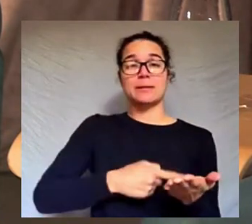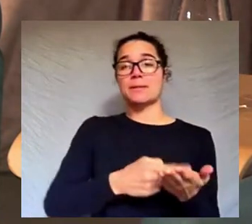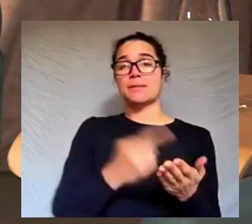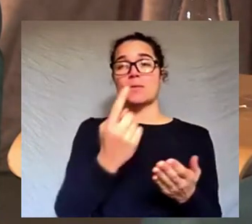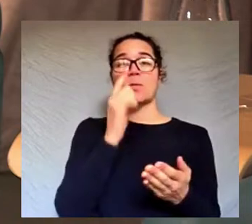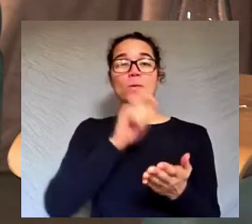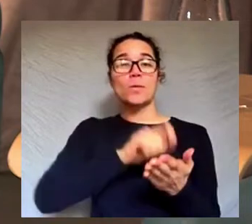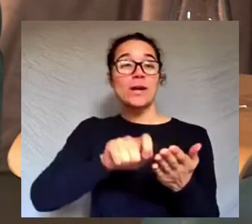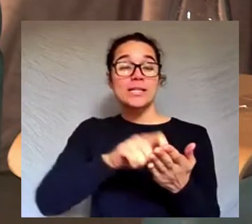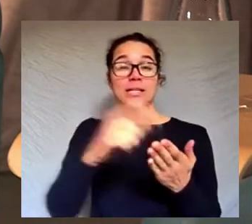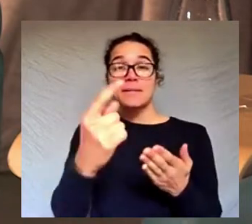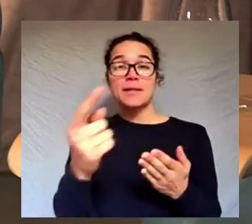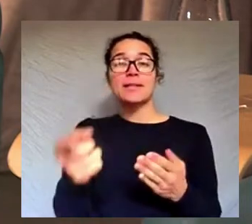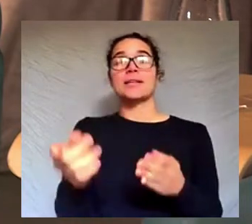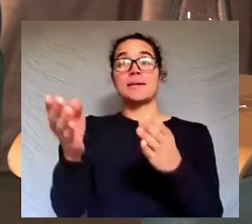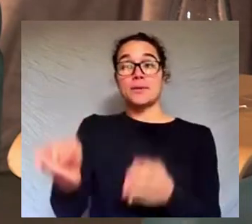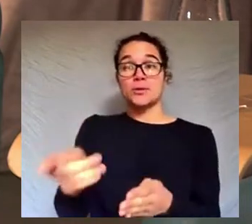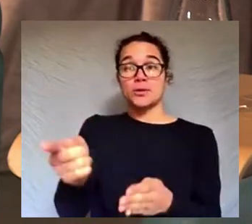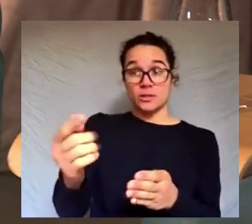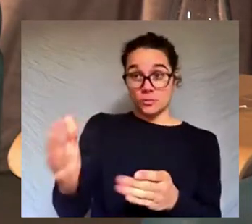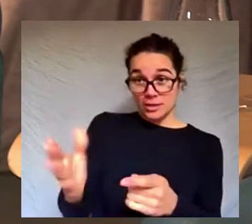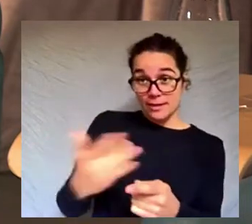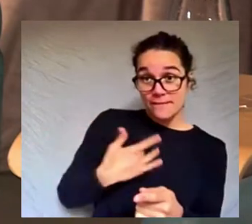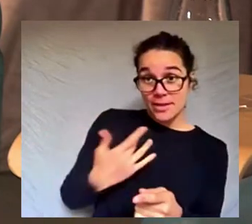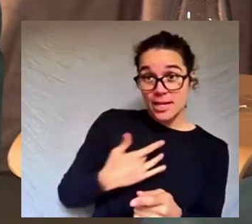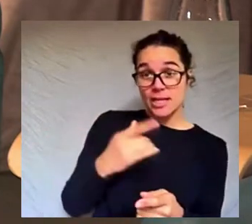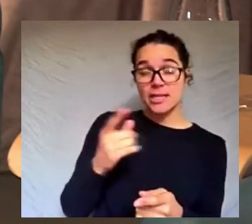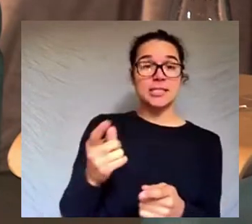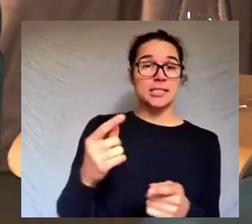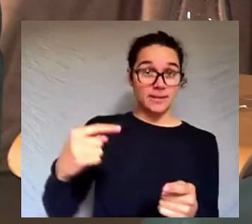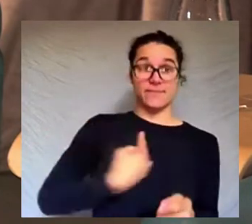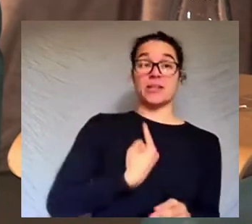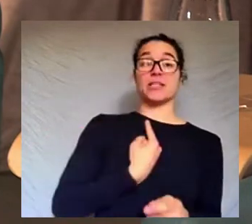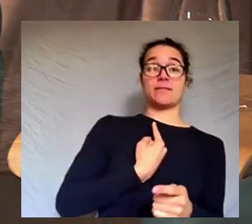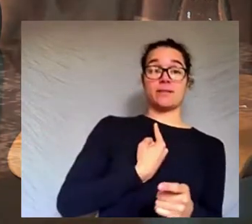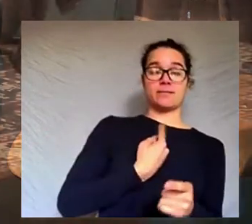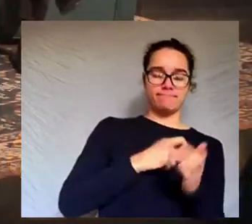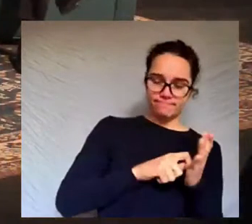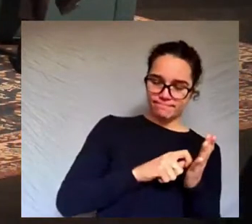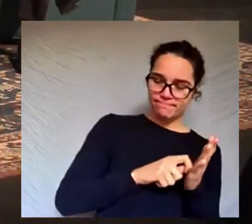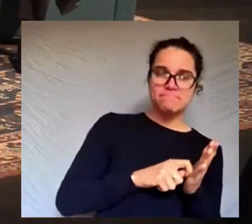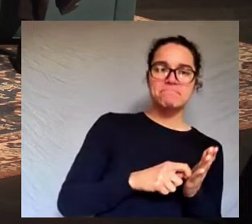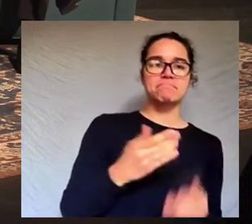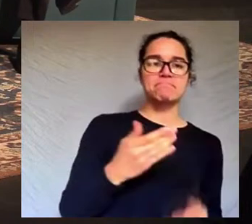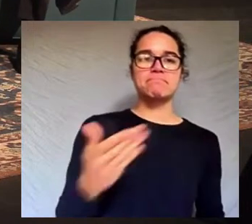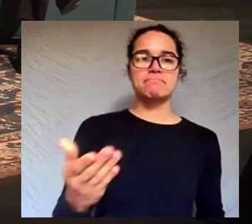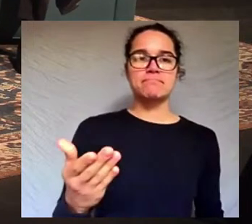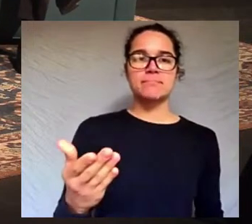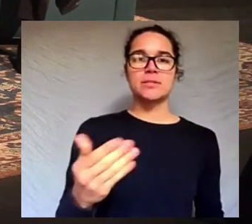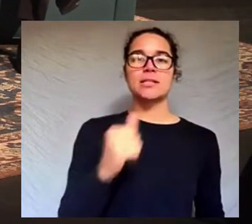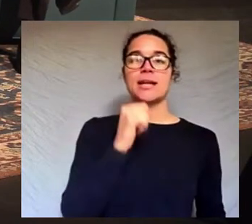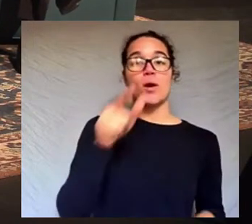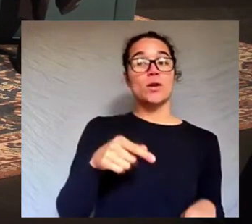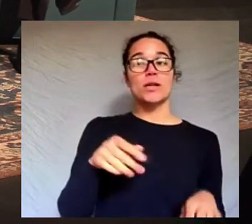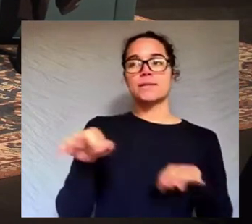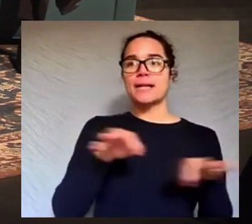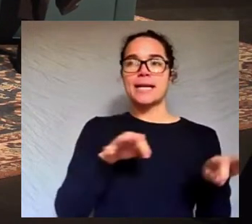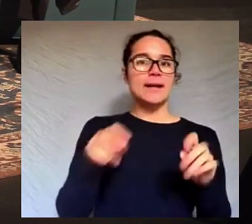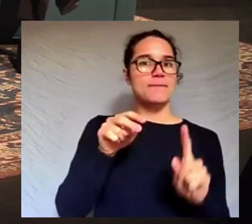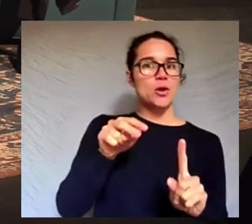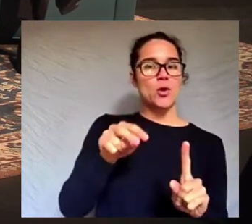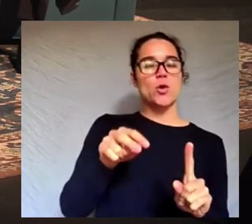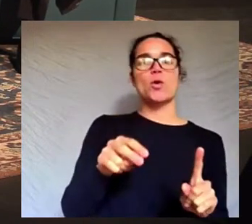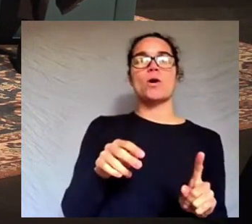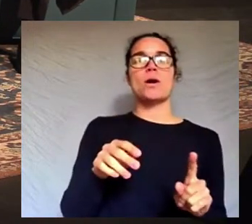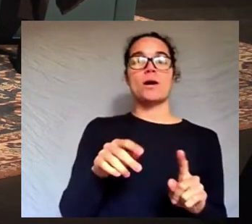an individual feels is offensive, not just explanatory of a view, mm-hmm. but personally